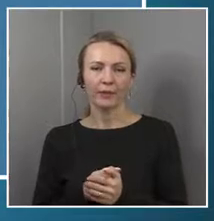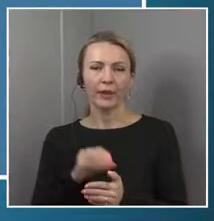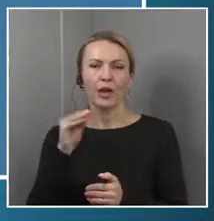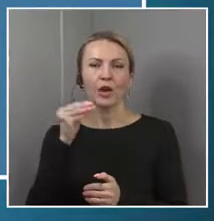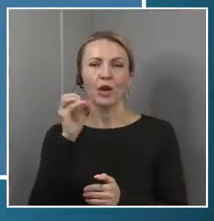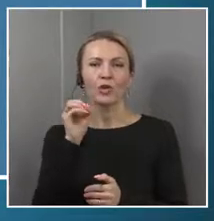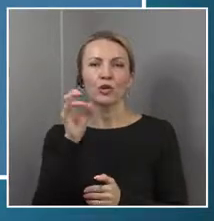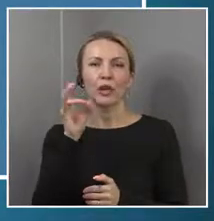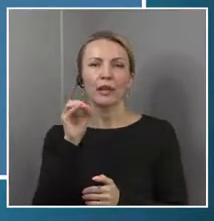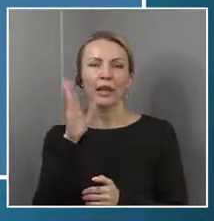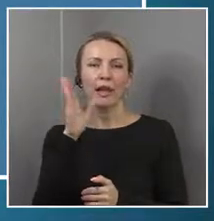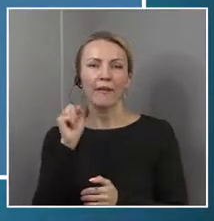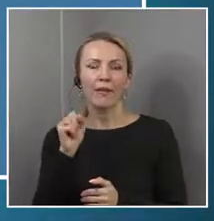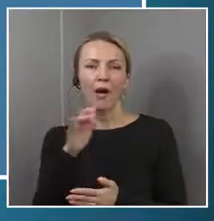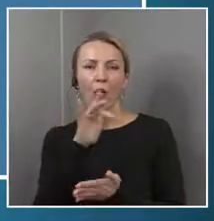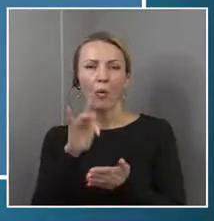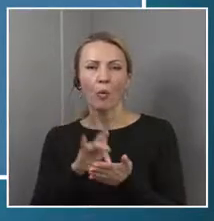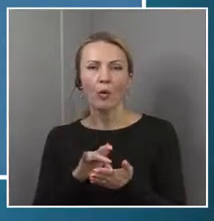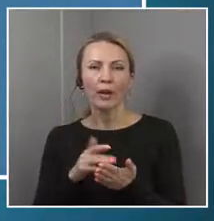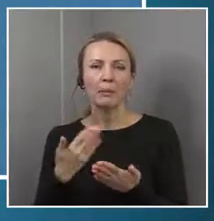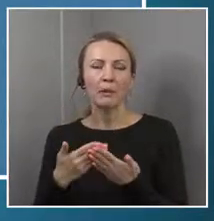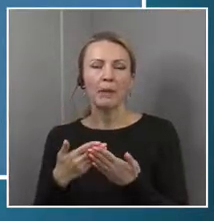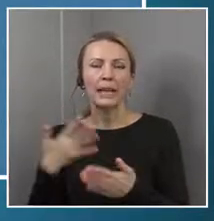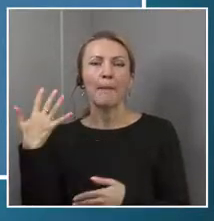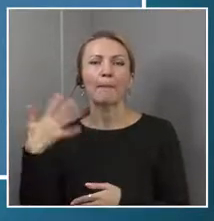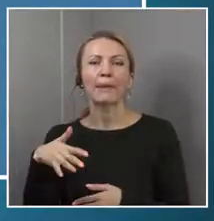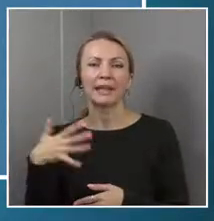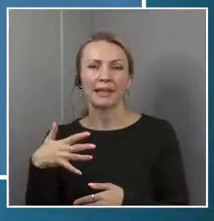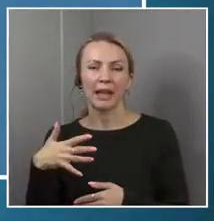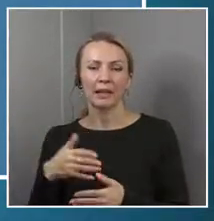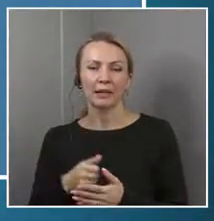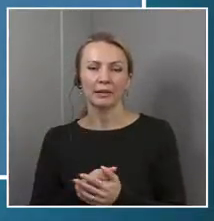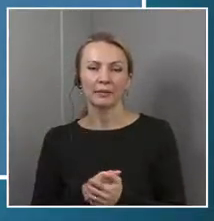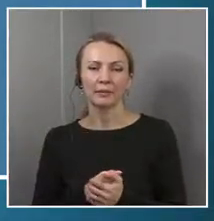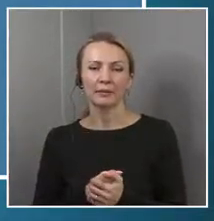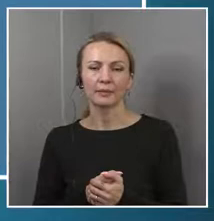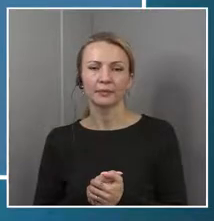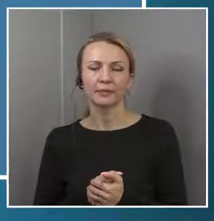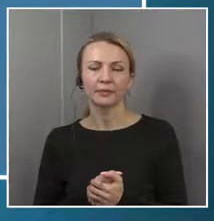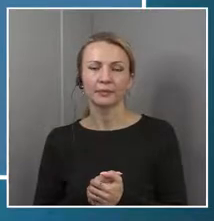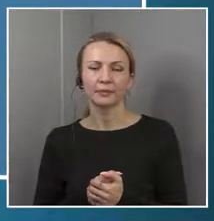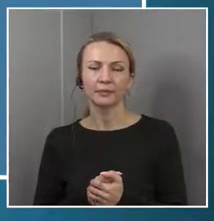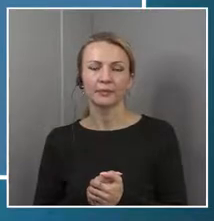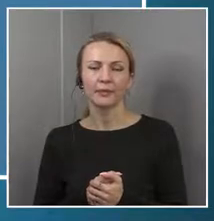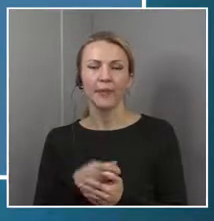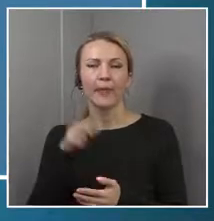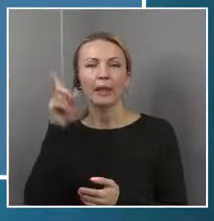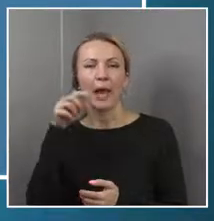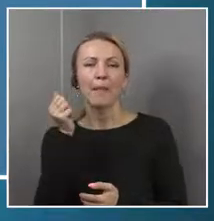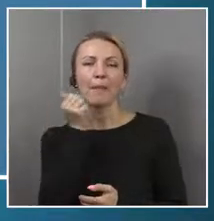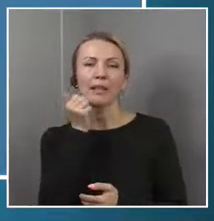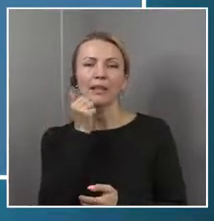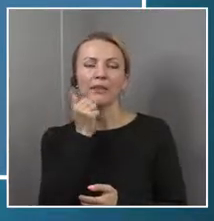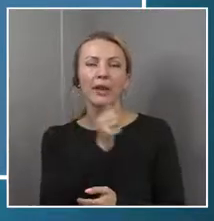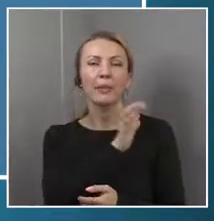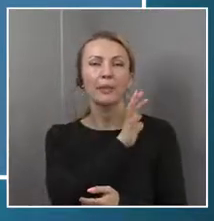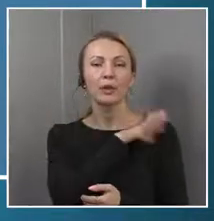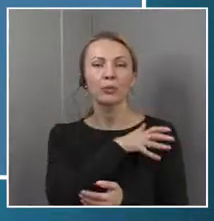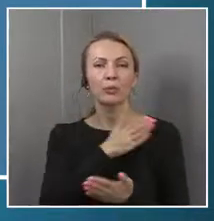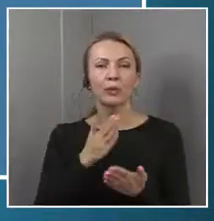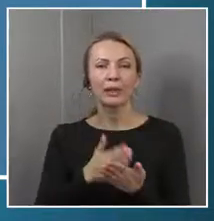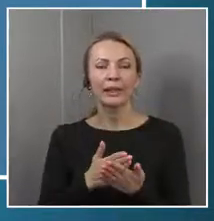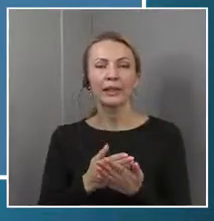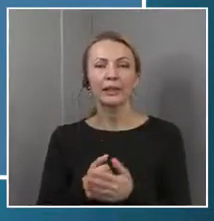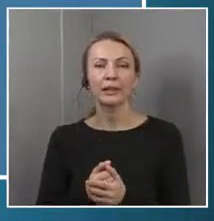number. I believe that Geneva, for instance, has more galleries than entire